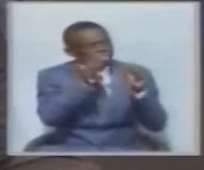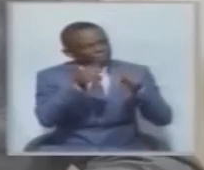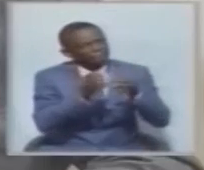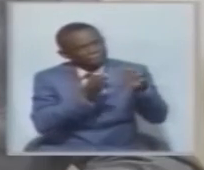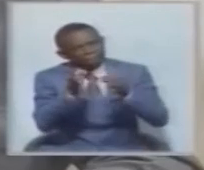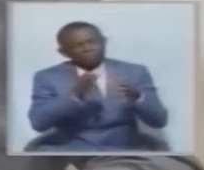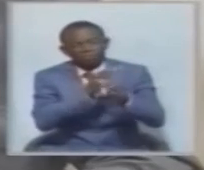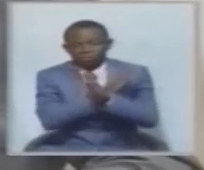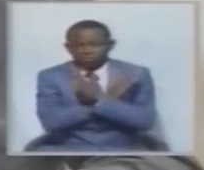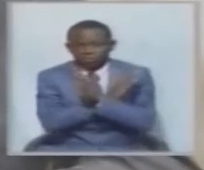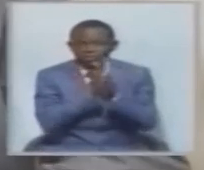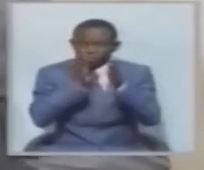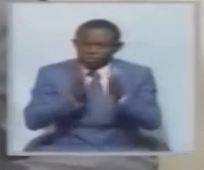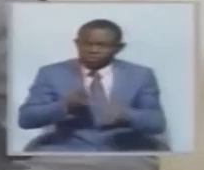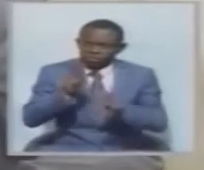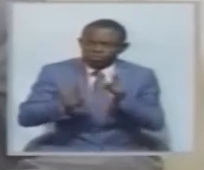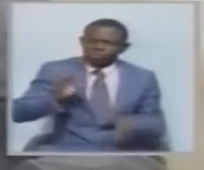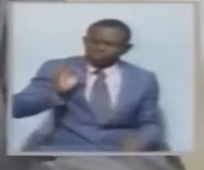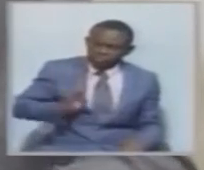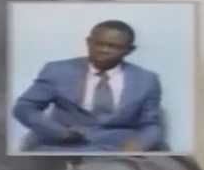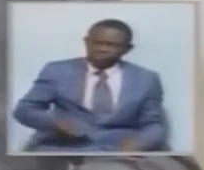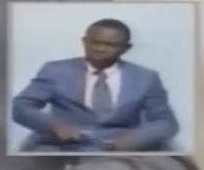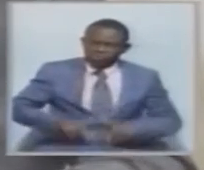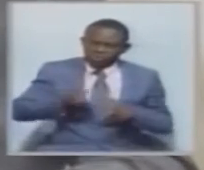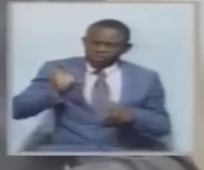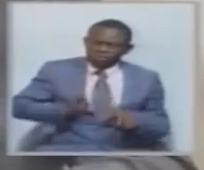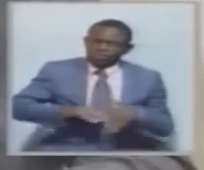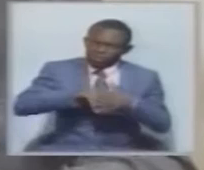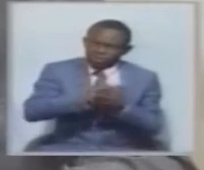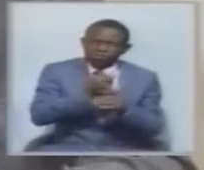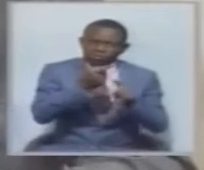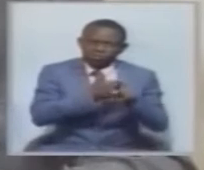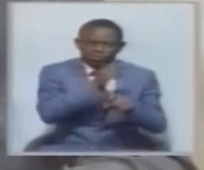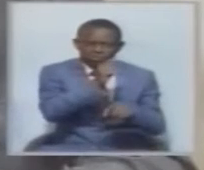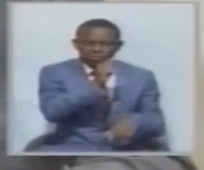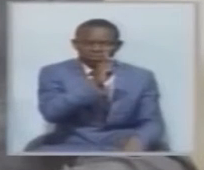Zambians? Definitely. If you look at the